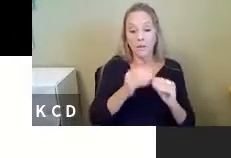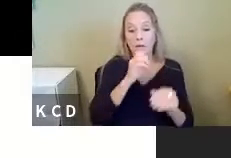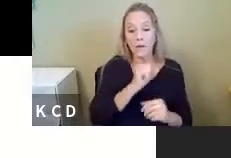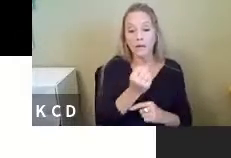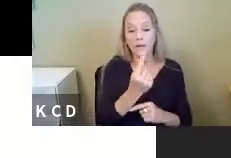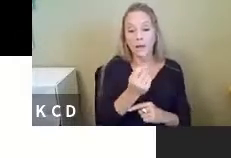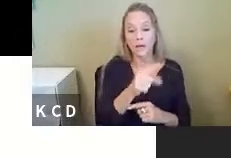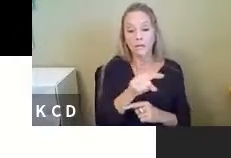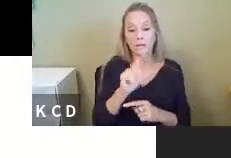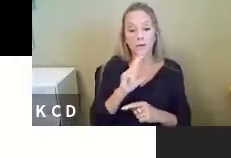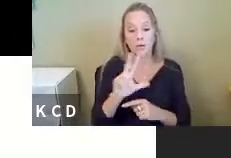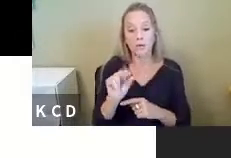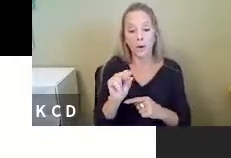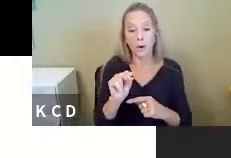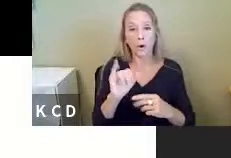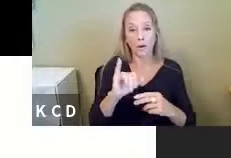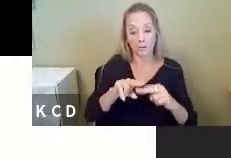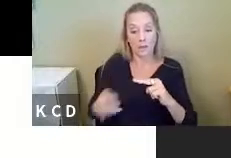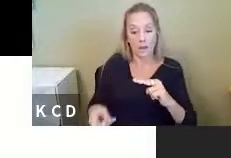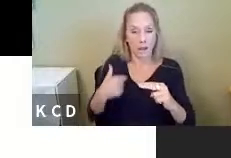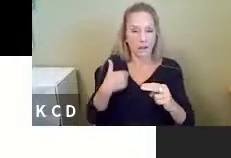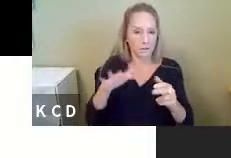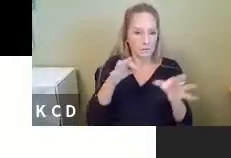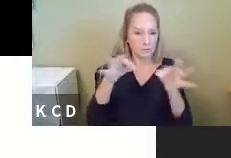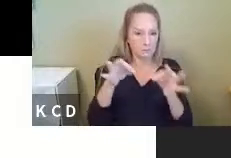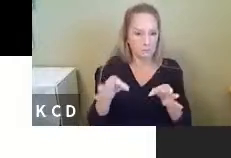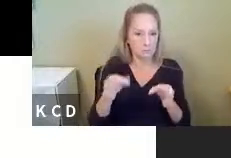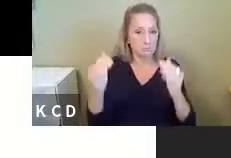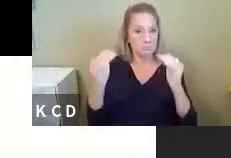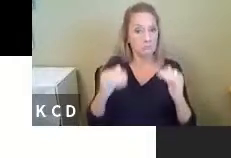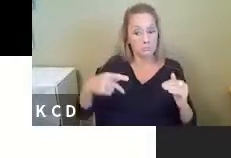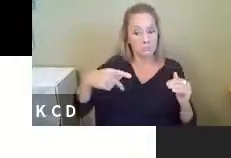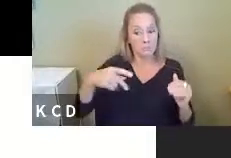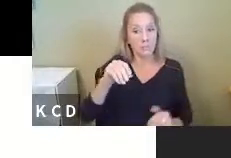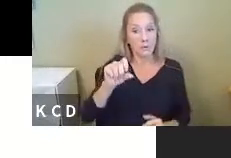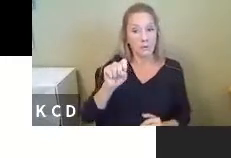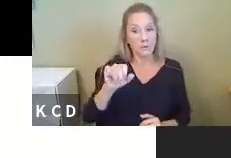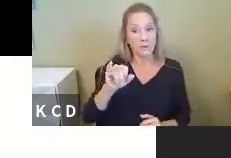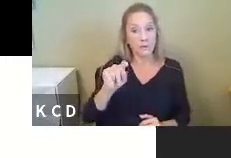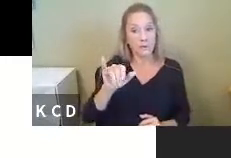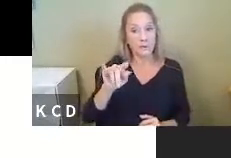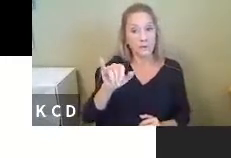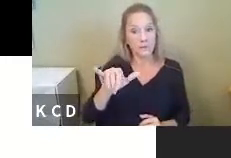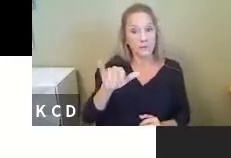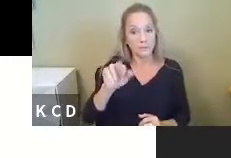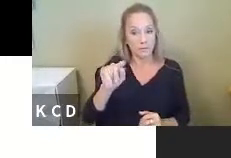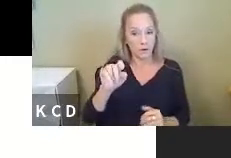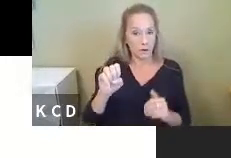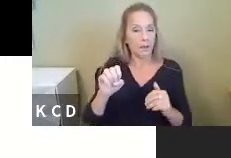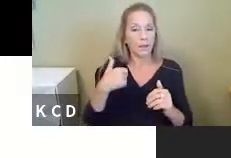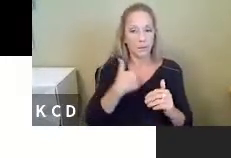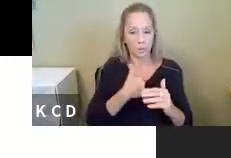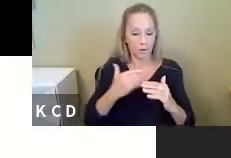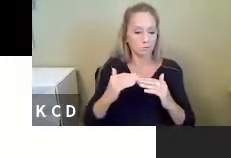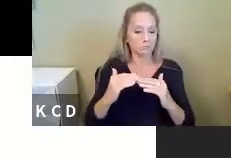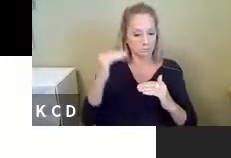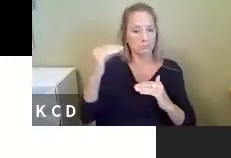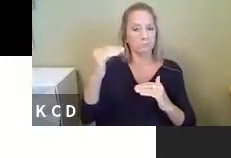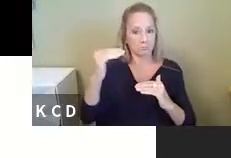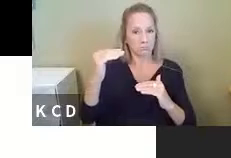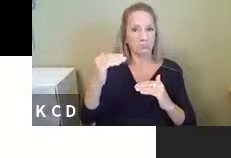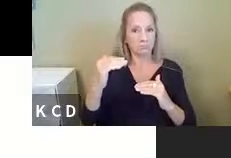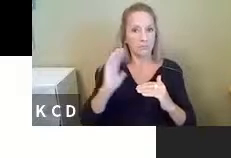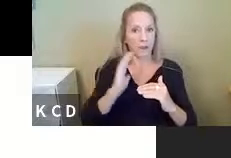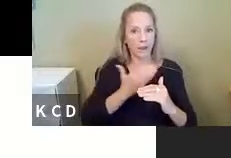almost all that variation. The positivity rate remains above recommended thresholds. And